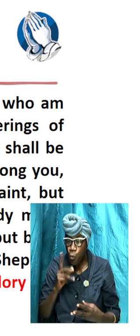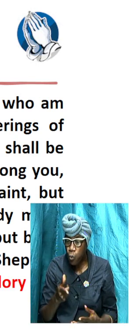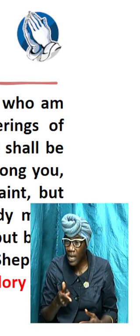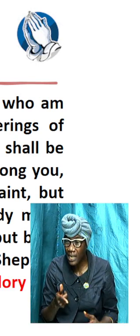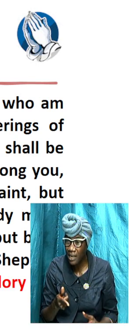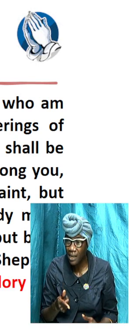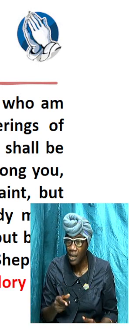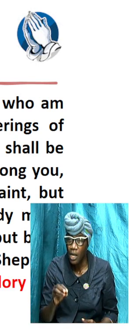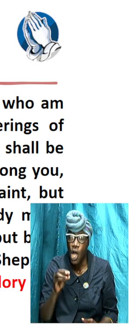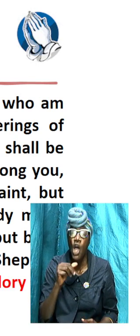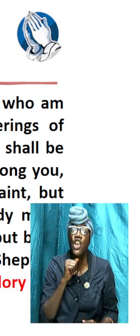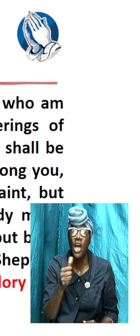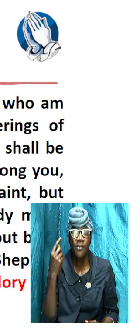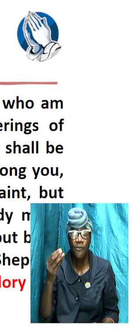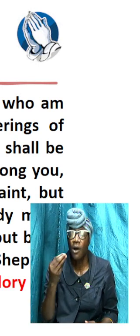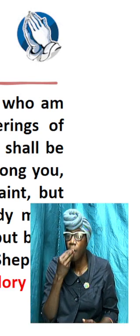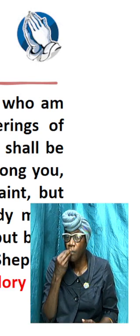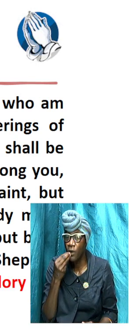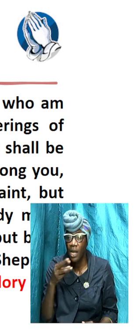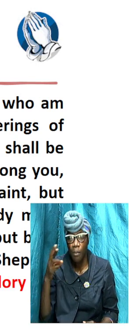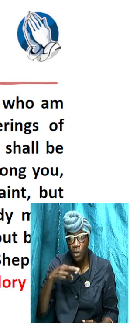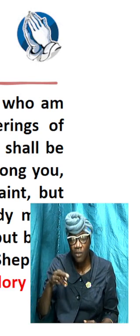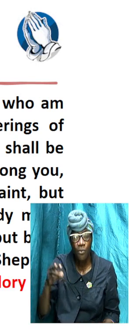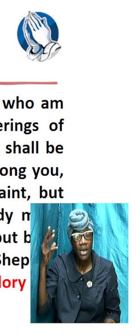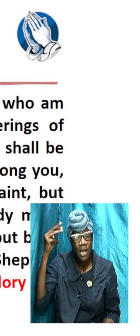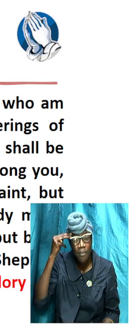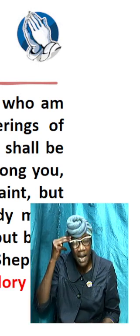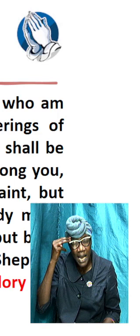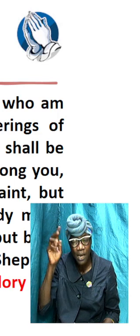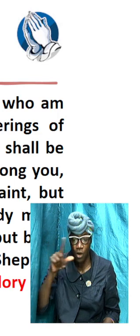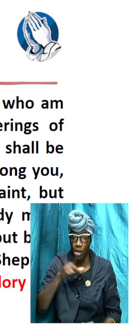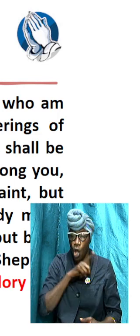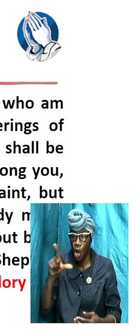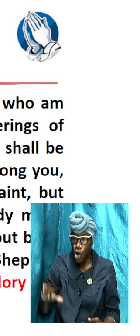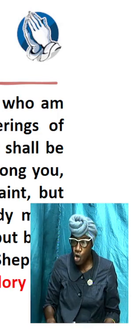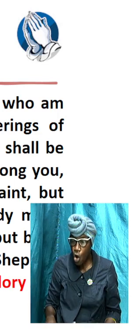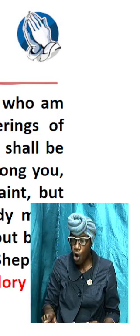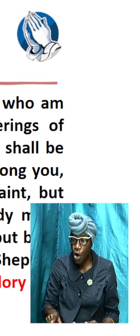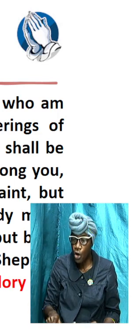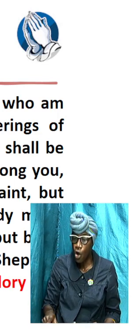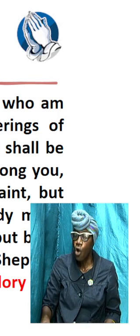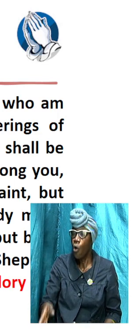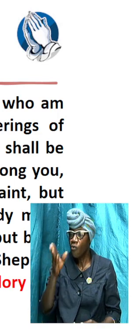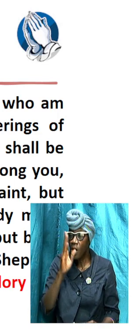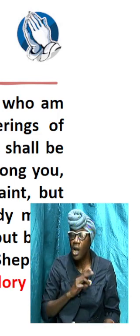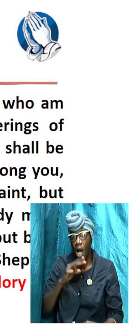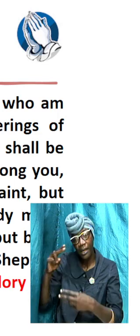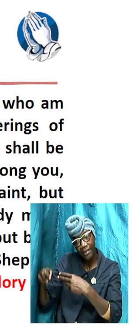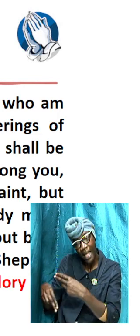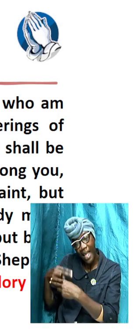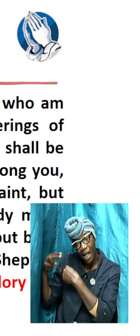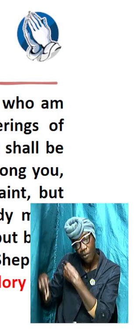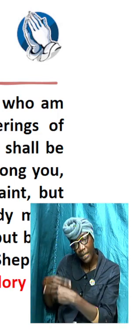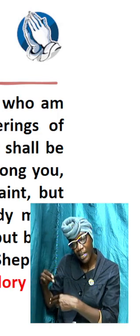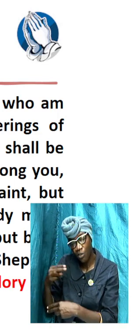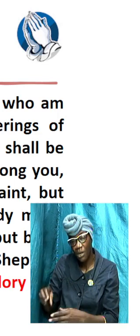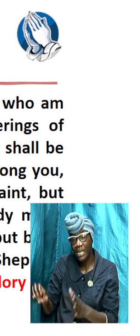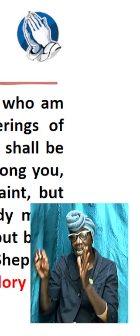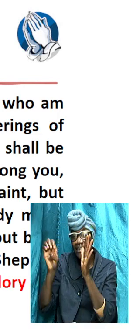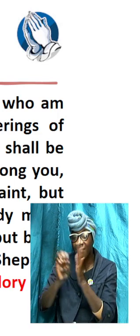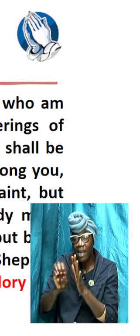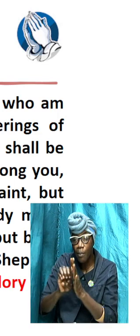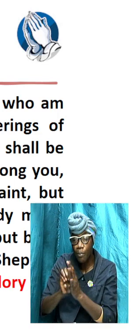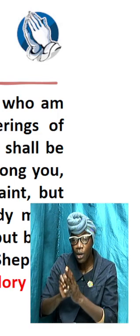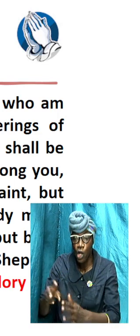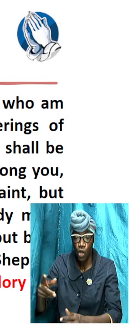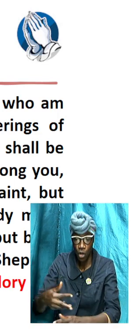ready mind, neither as being lords over God's heritage, but being example to the flock. And when the chief shepherd